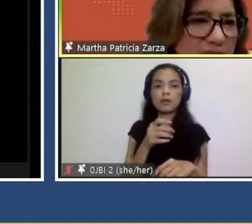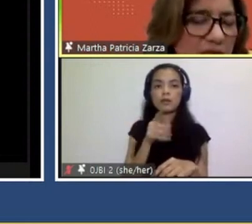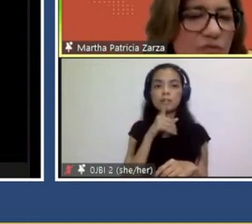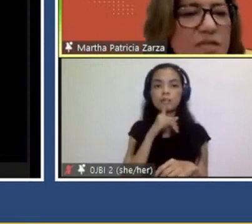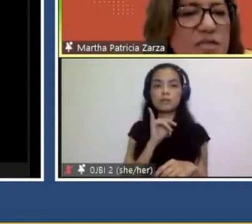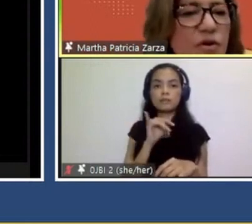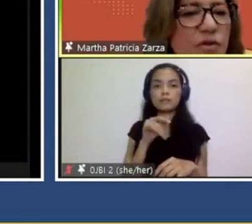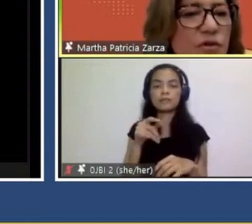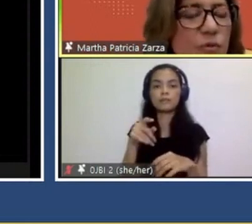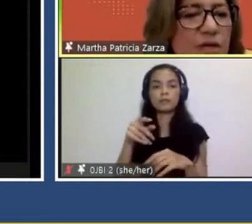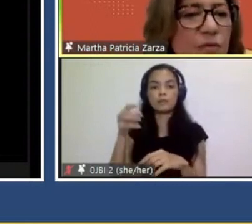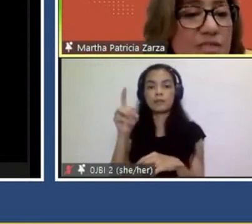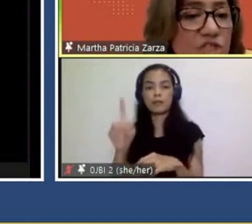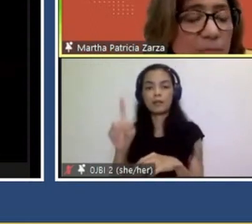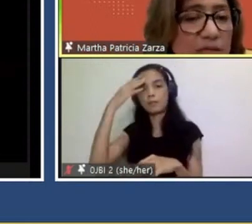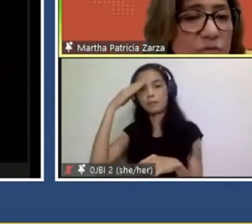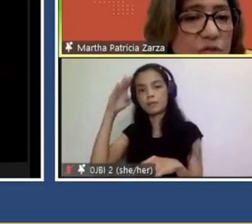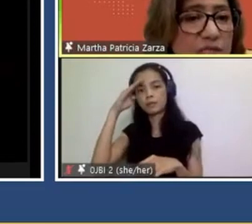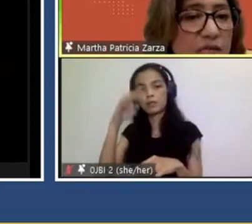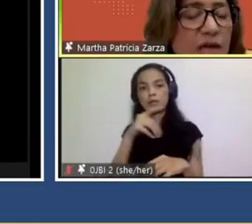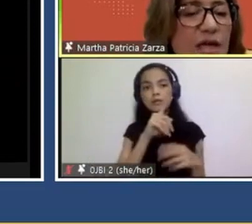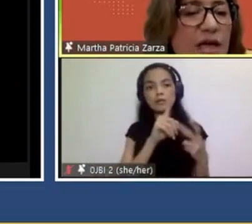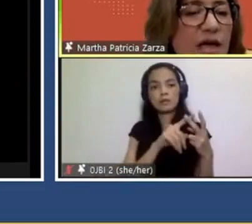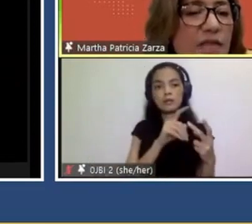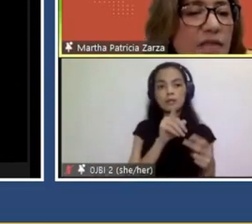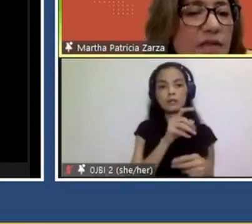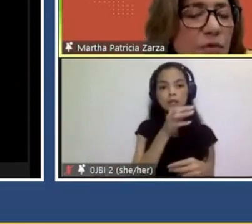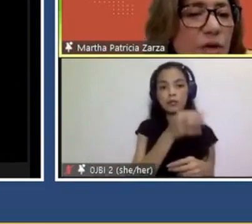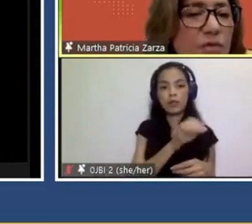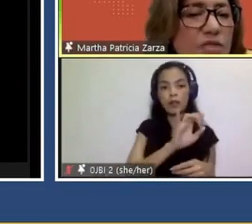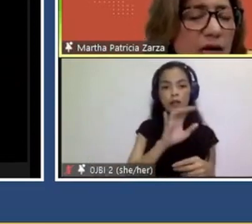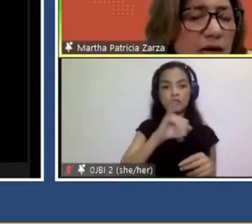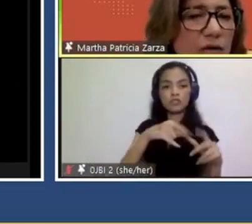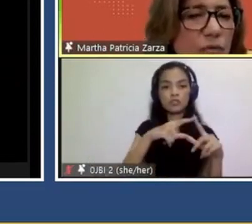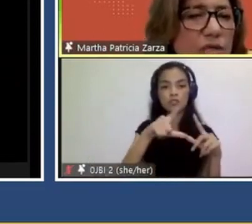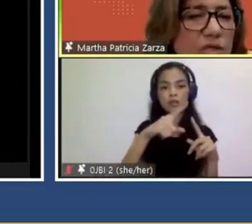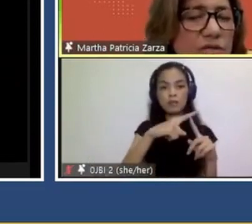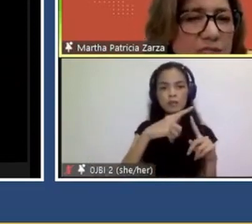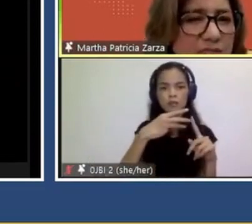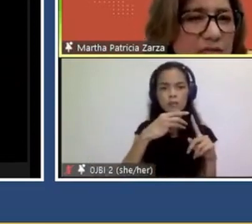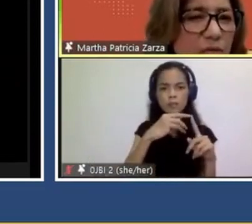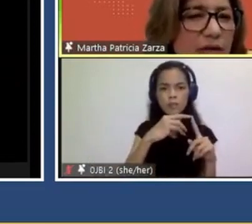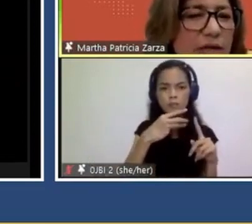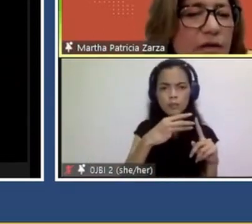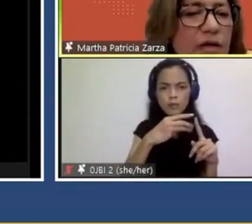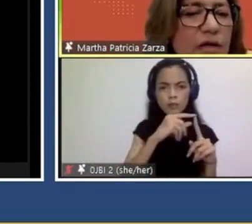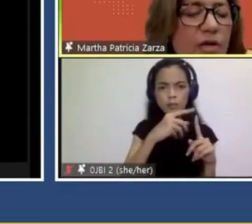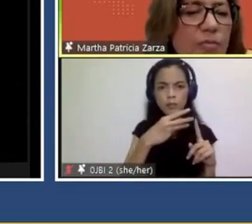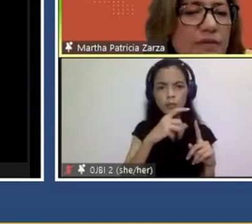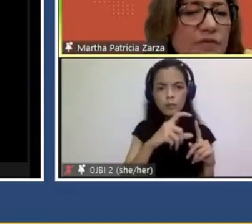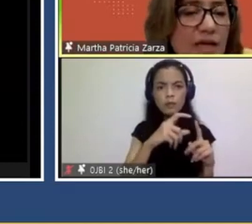study was the state of Mexico. The other one was Chiapas, which is here. And the other one was Oaxaca, which is right